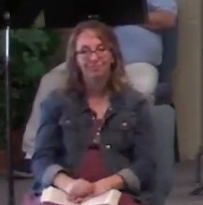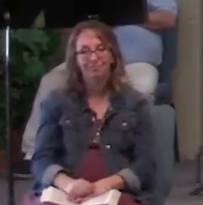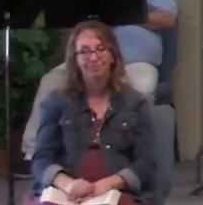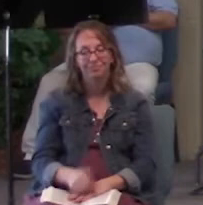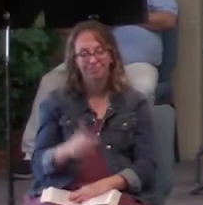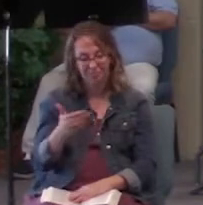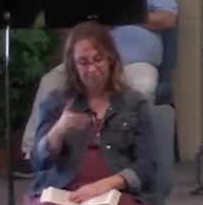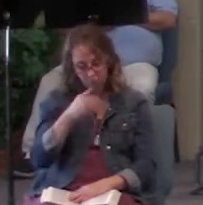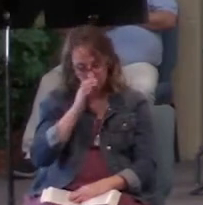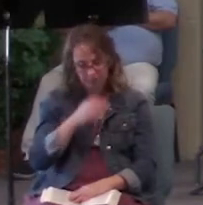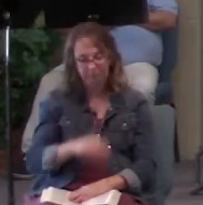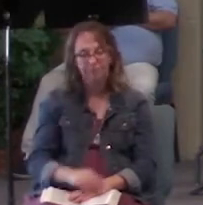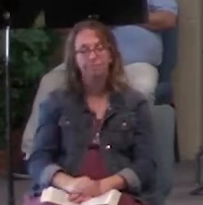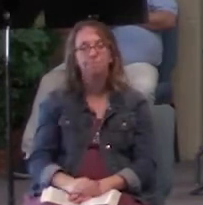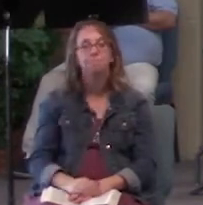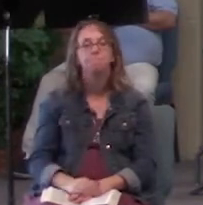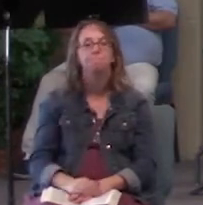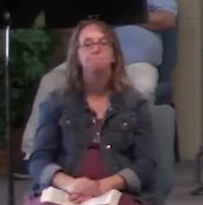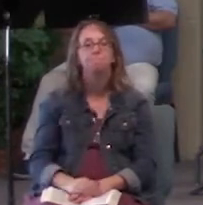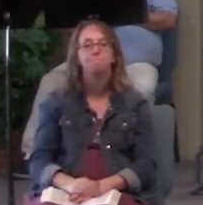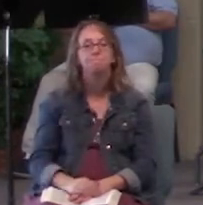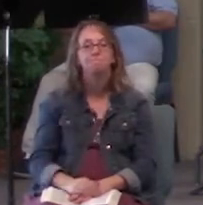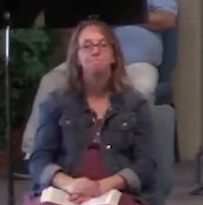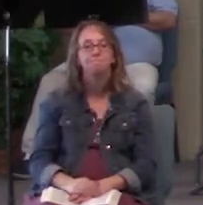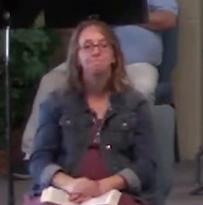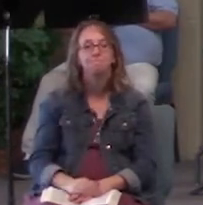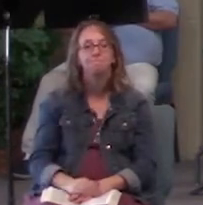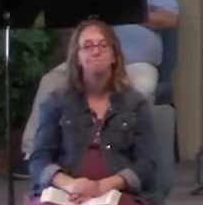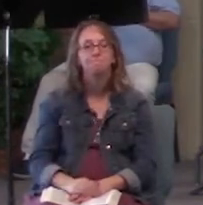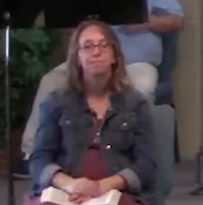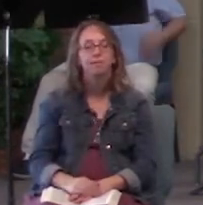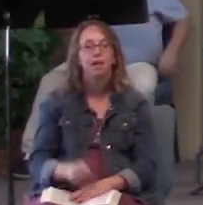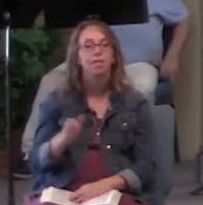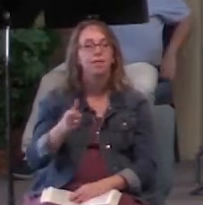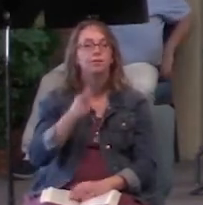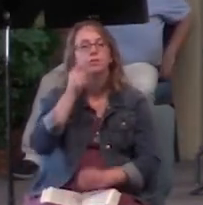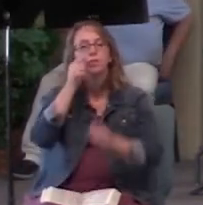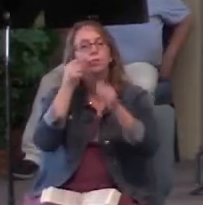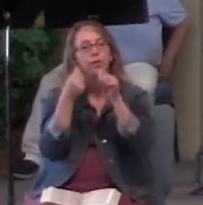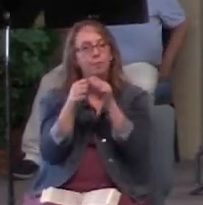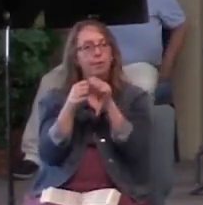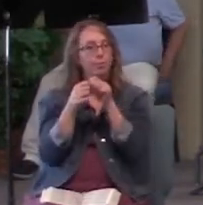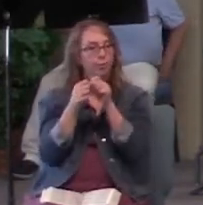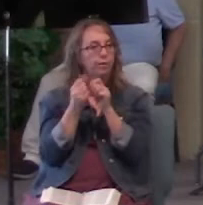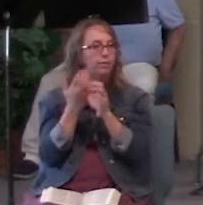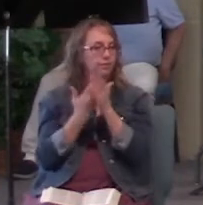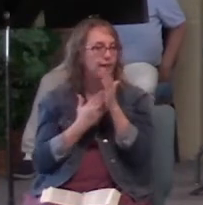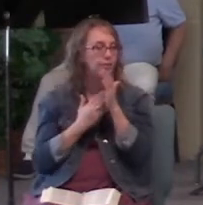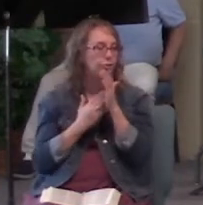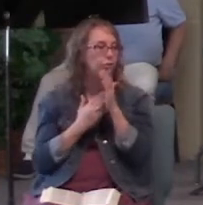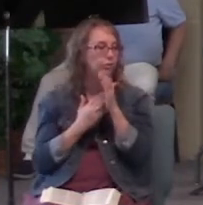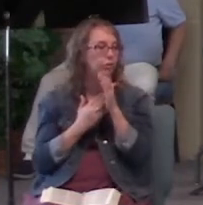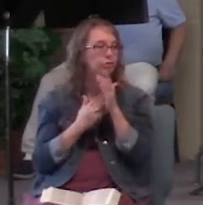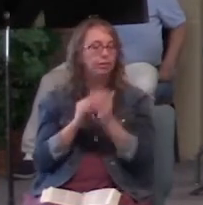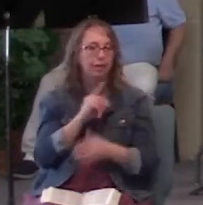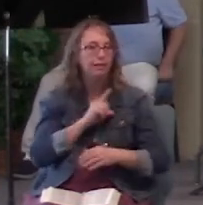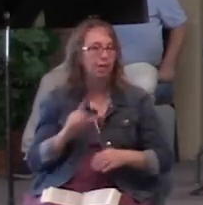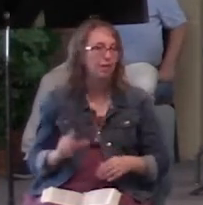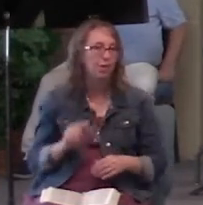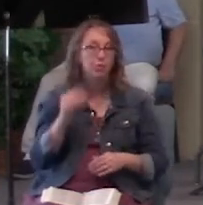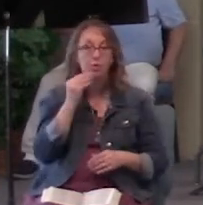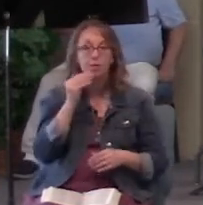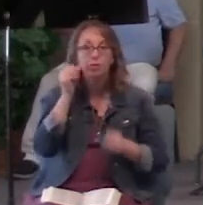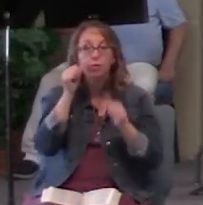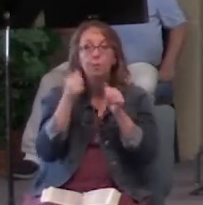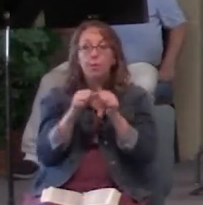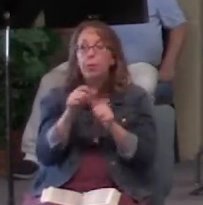Let's drink." See, because there's a remembrance factor in the Lord's Supper. It's